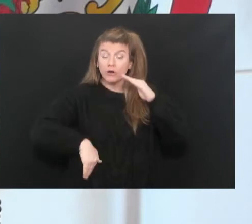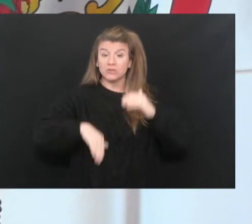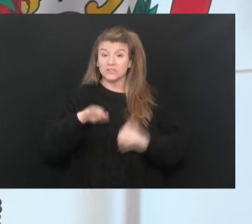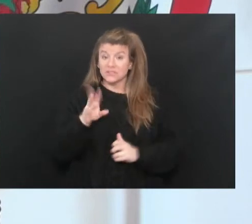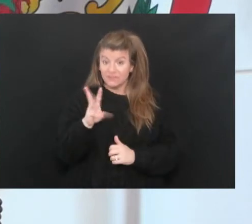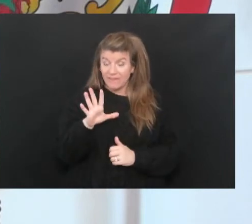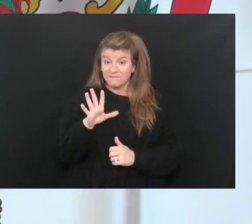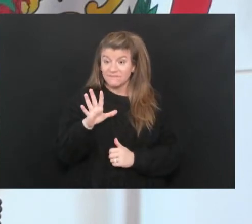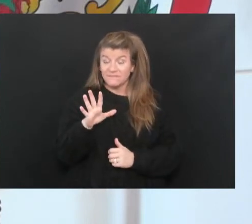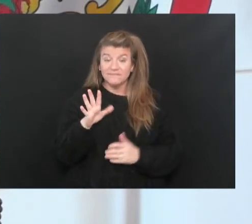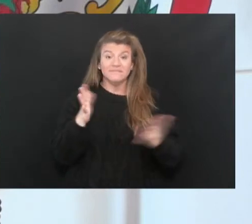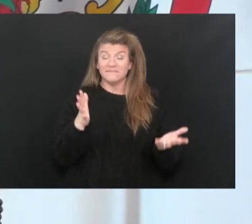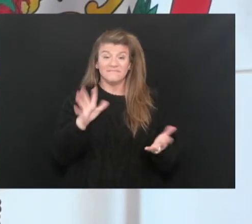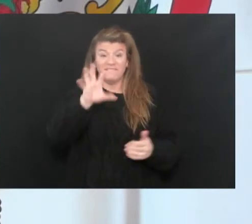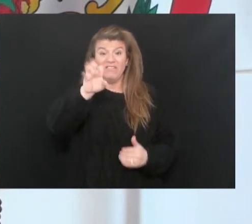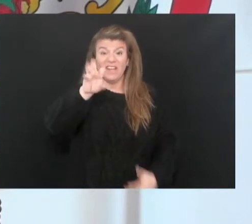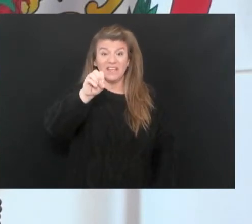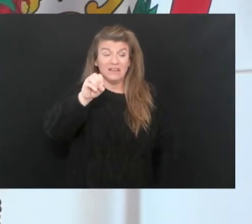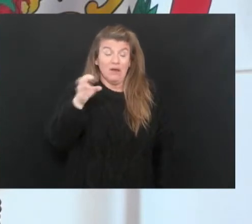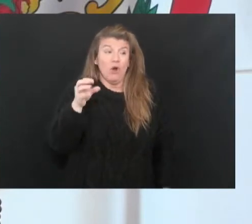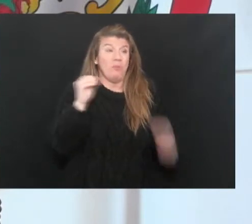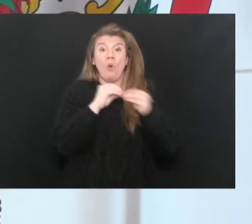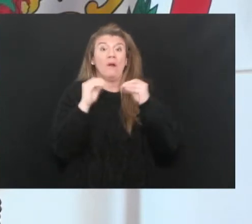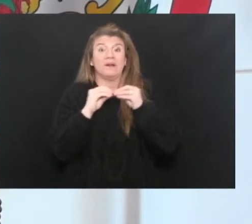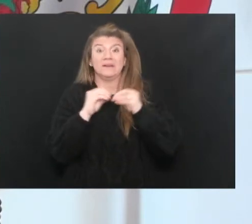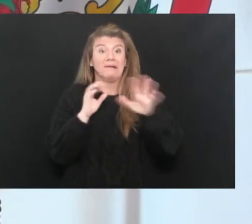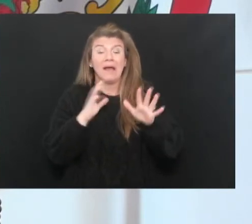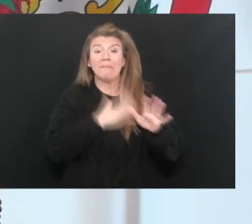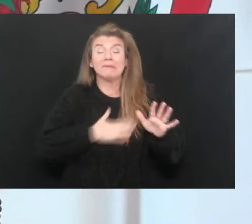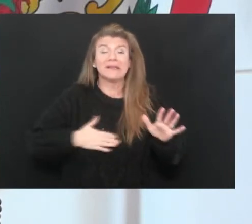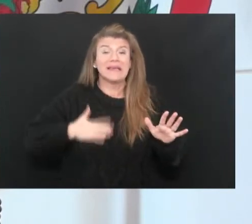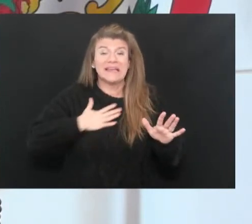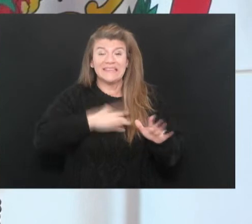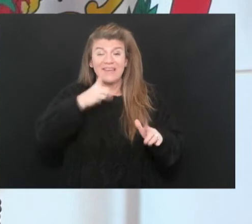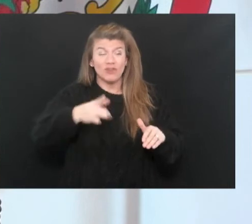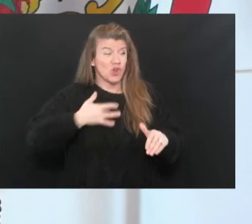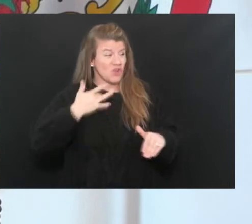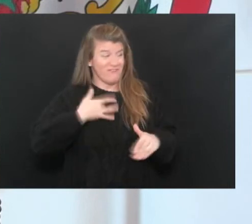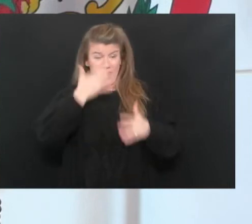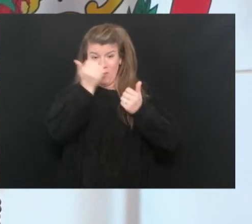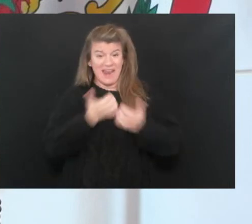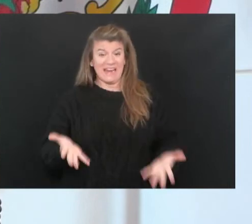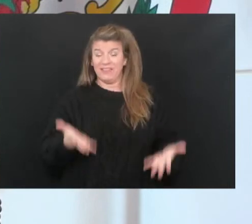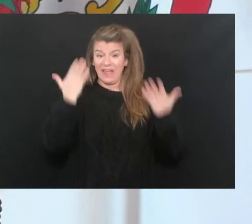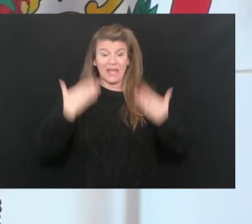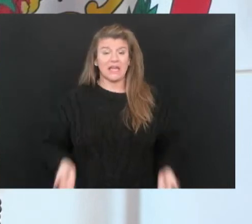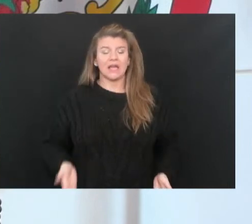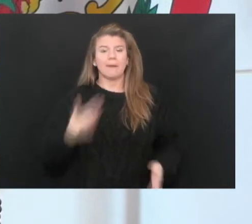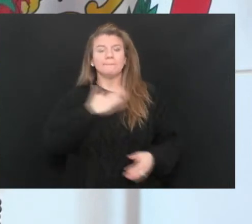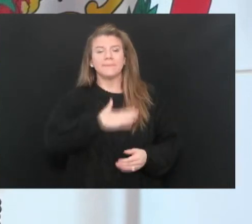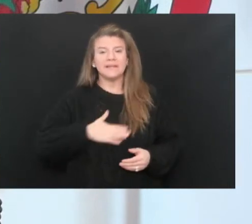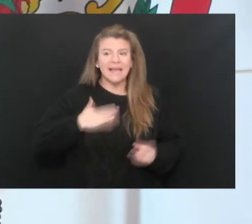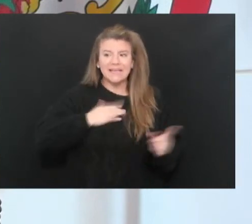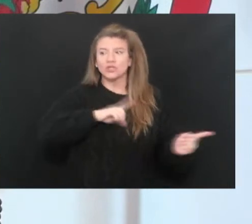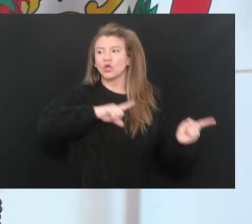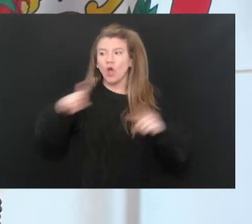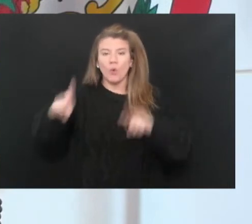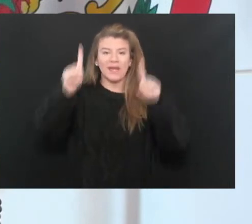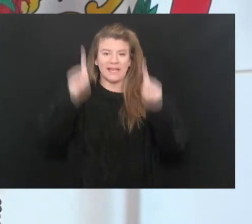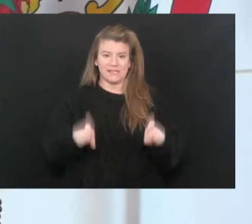age, 50 or more, please, if you have any symptoms at all, please go get